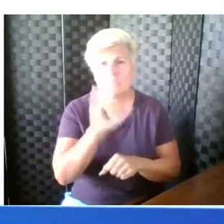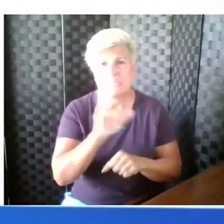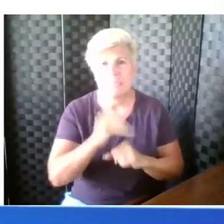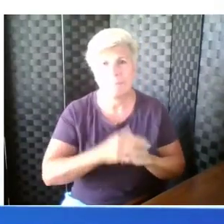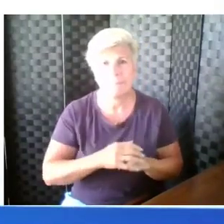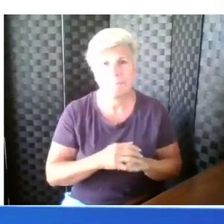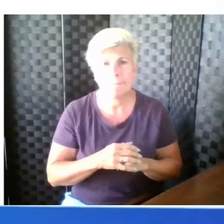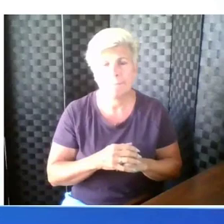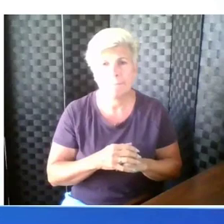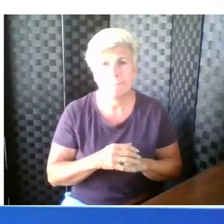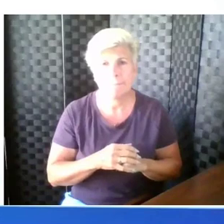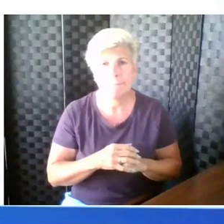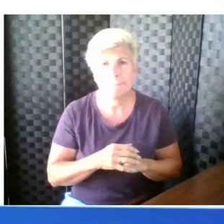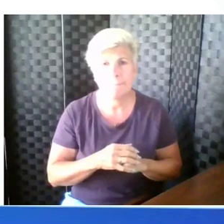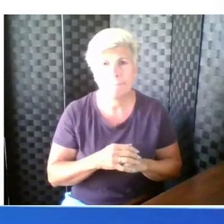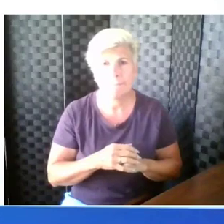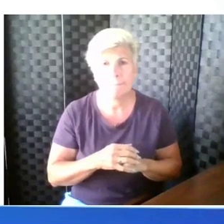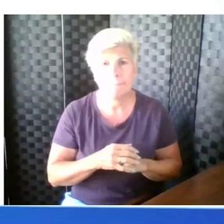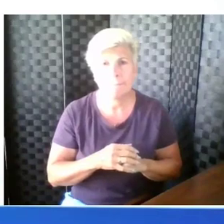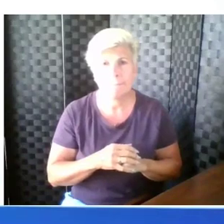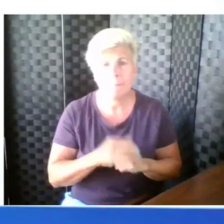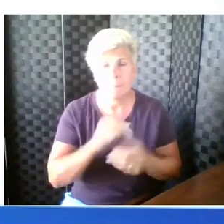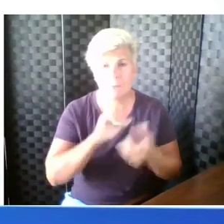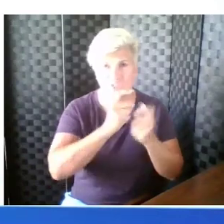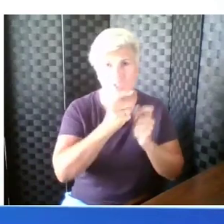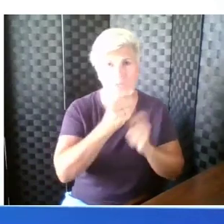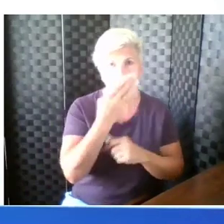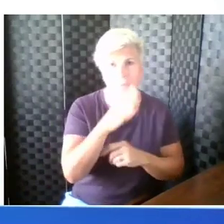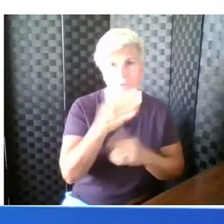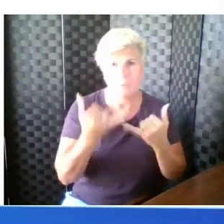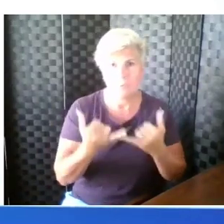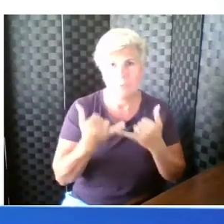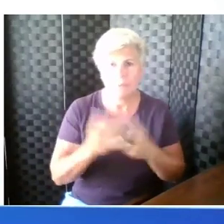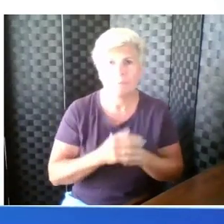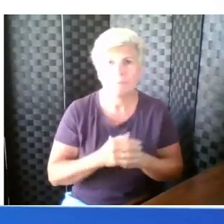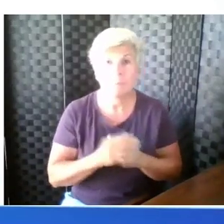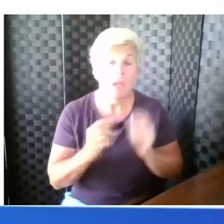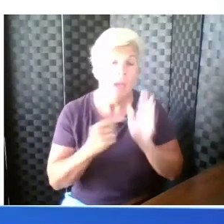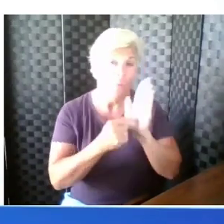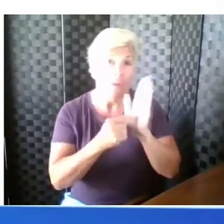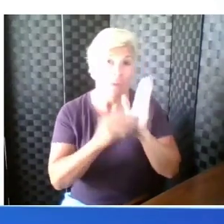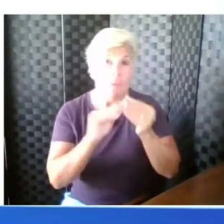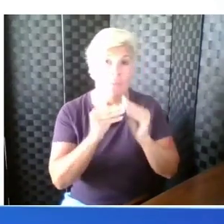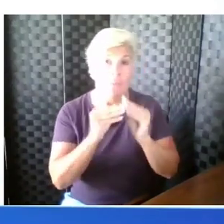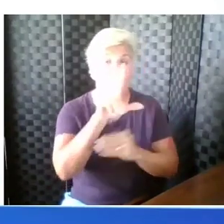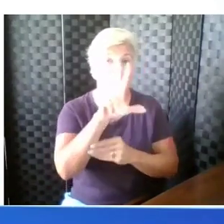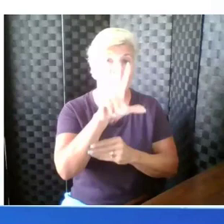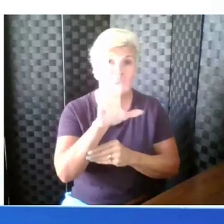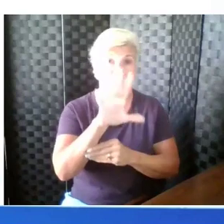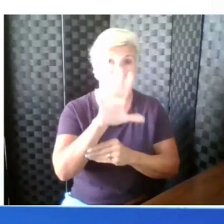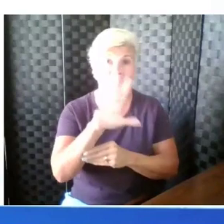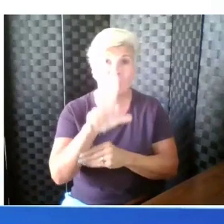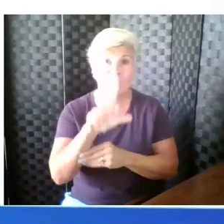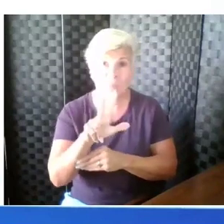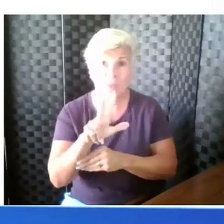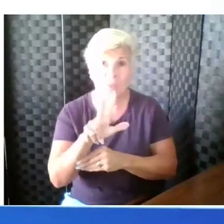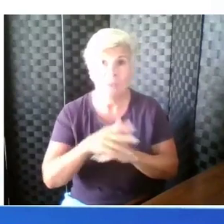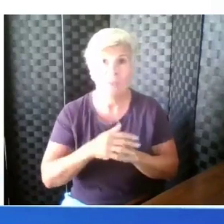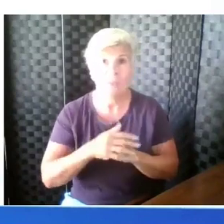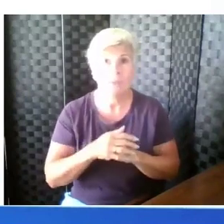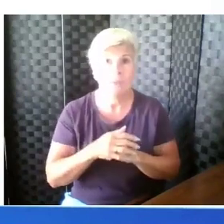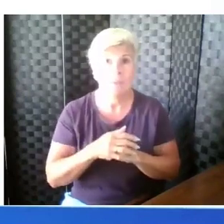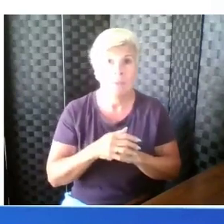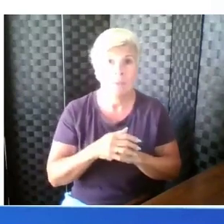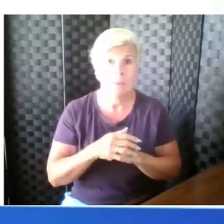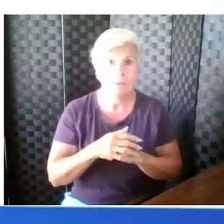same. While we're doing that, I'm going to switch over to my blue now because I need to represent the number 353. So I'm